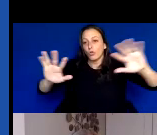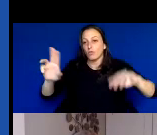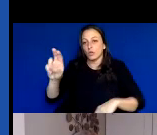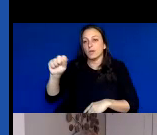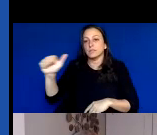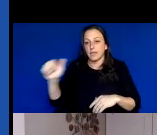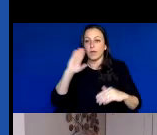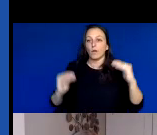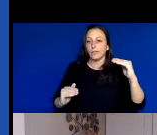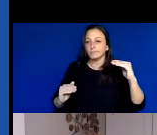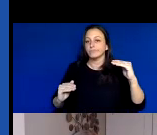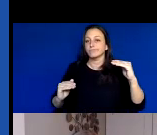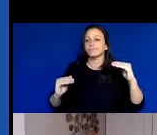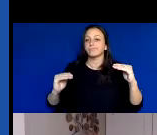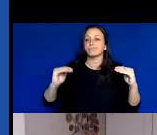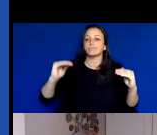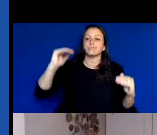slide.